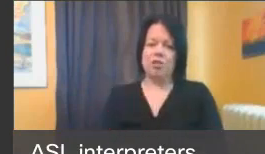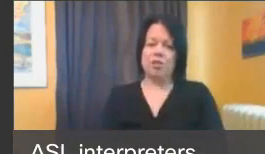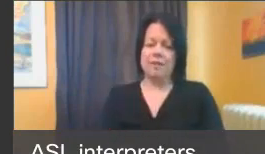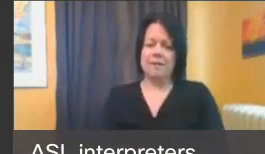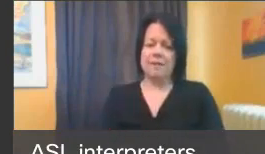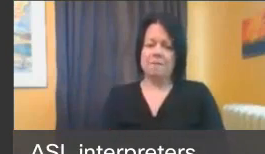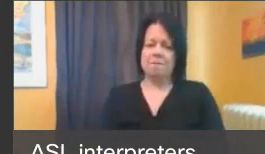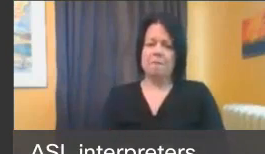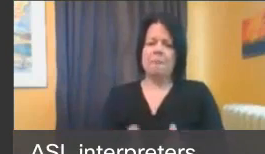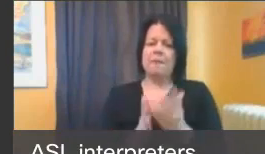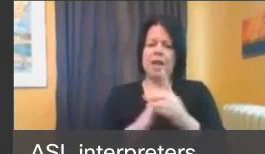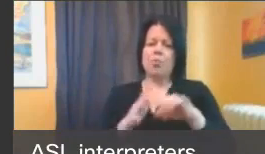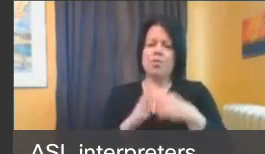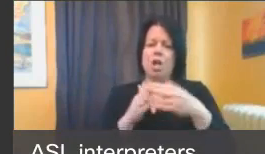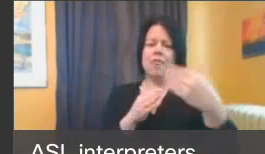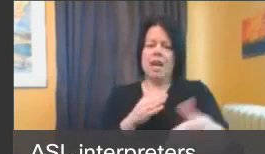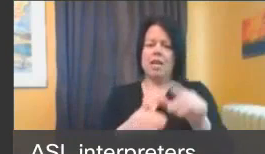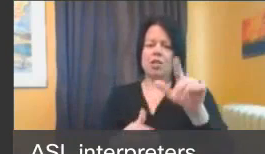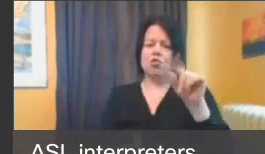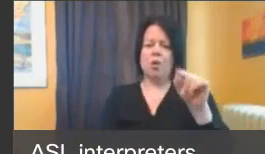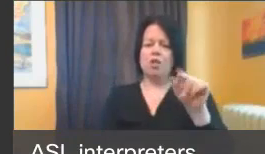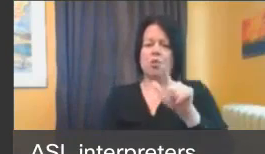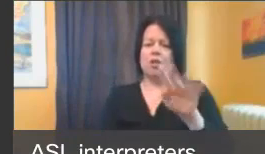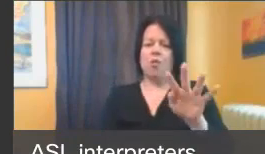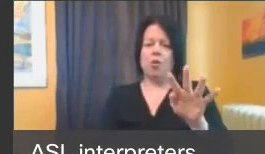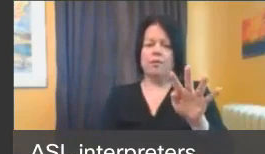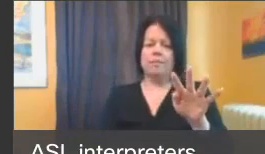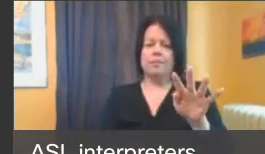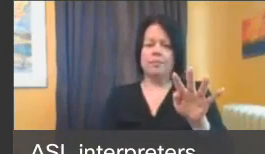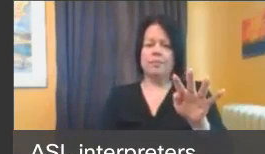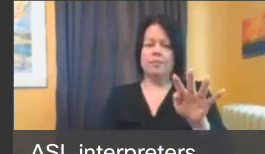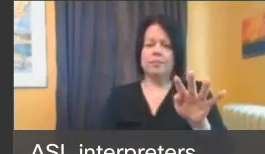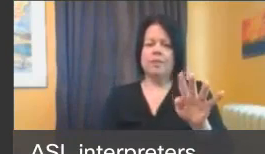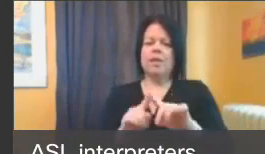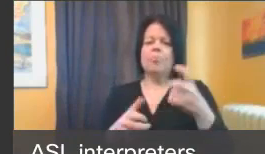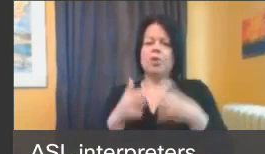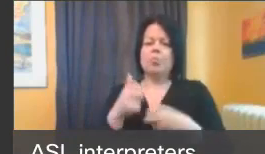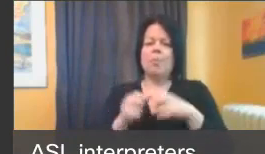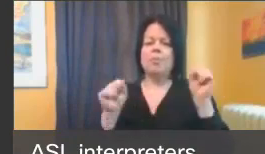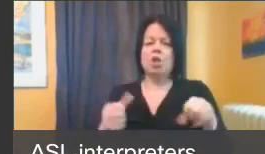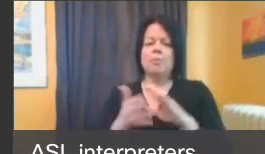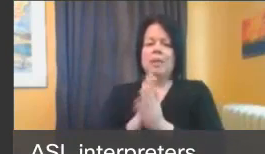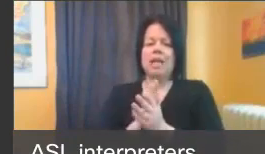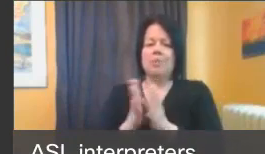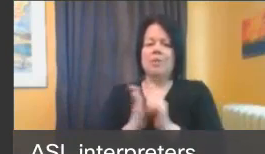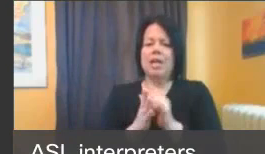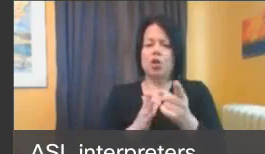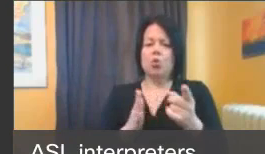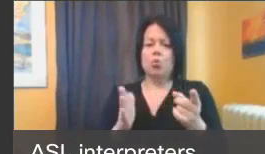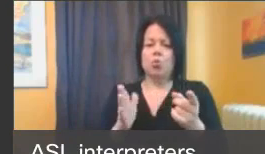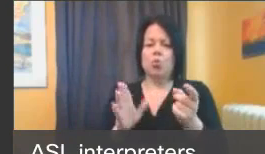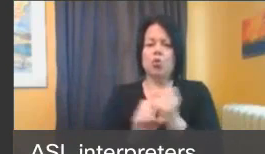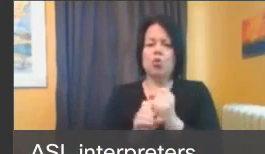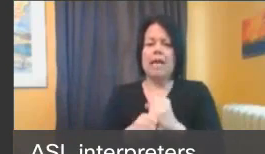That'll start in the next cycle, in the 2024 cycle. But the problem could become is that you just create a